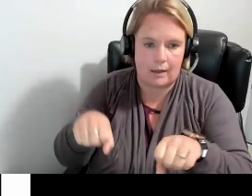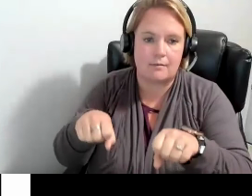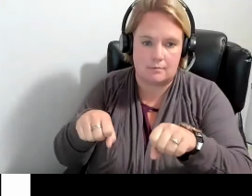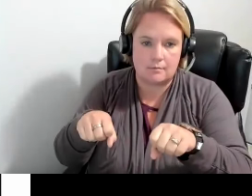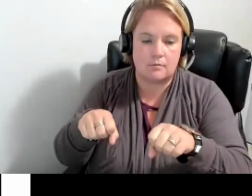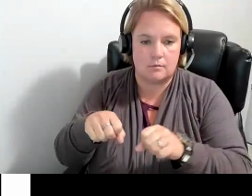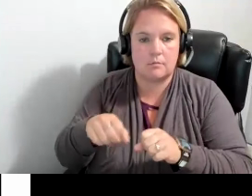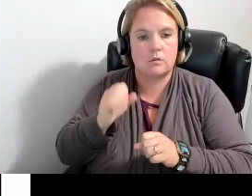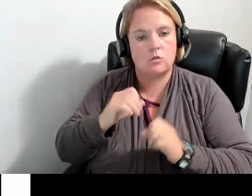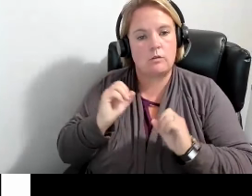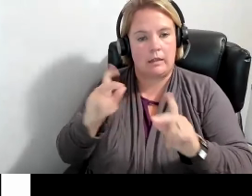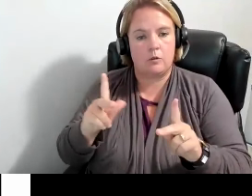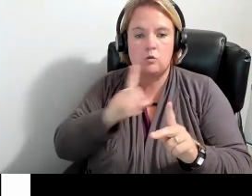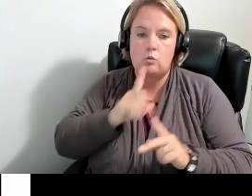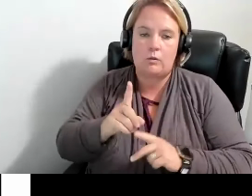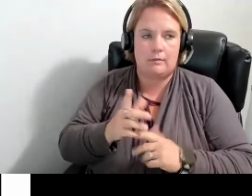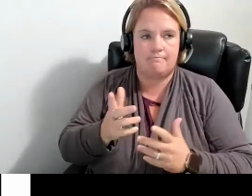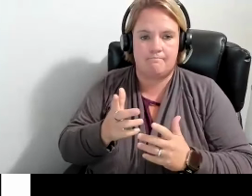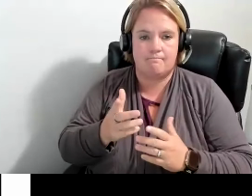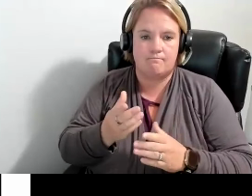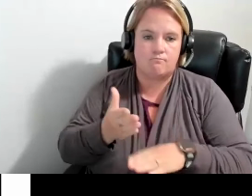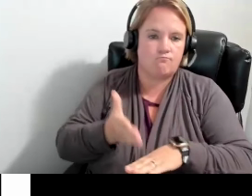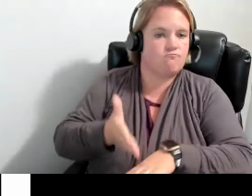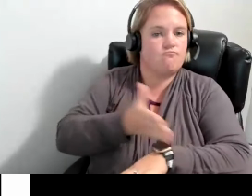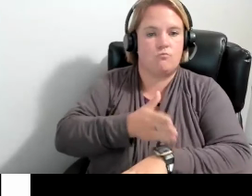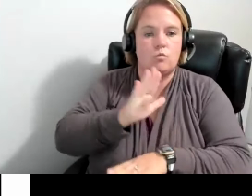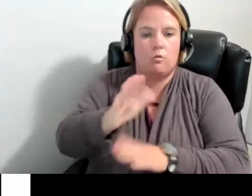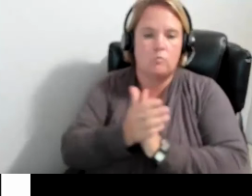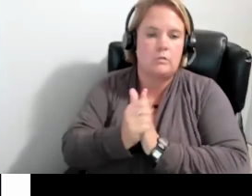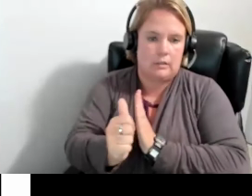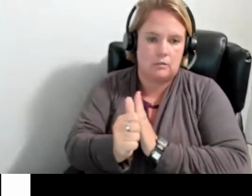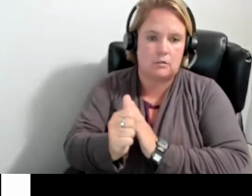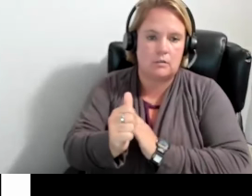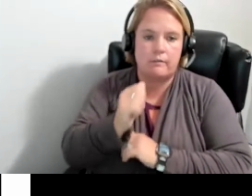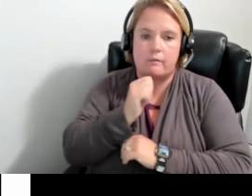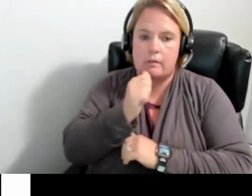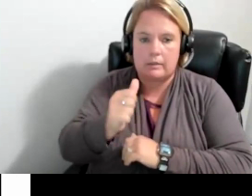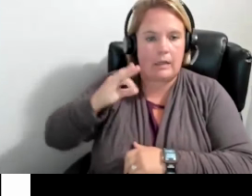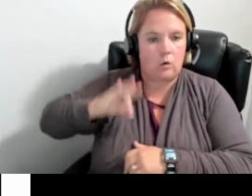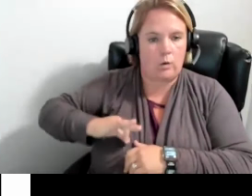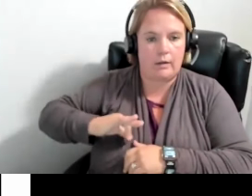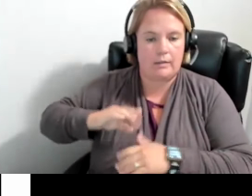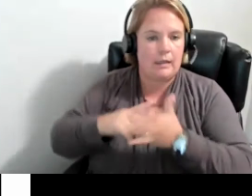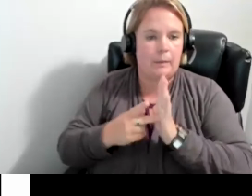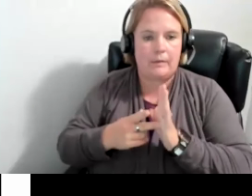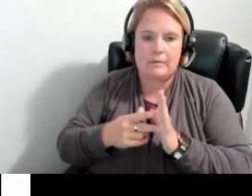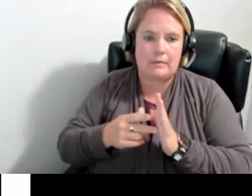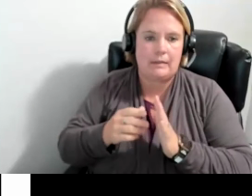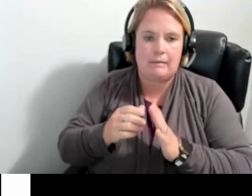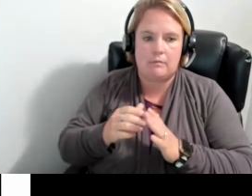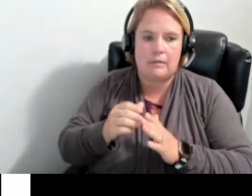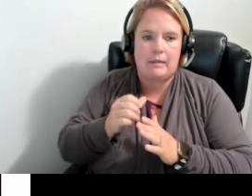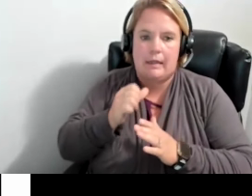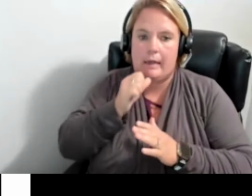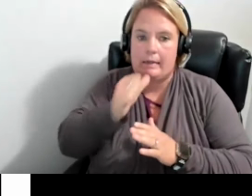them the opportunity to really grow in those skills because it's non-credit. It's low stakes as well.